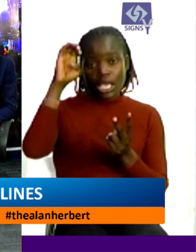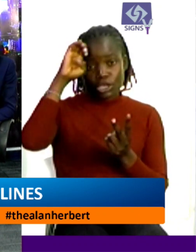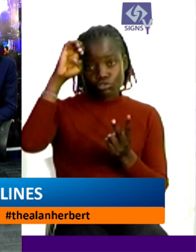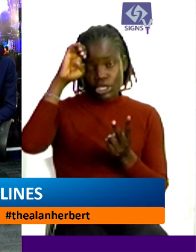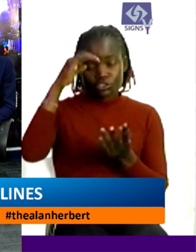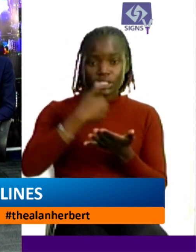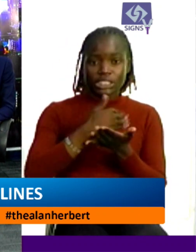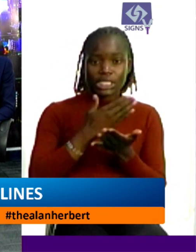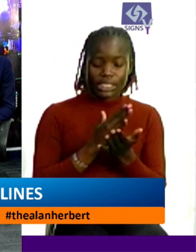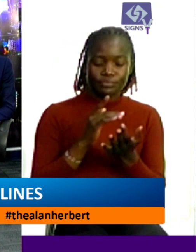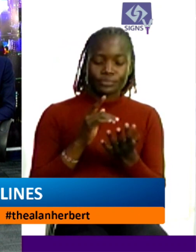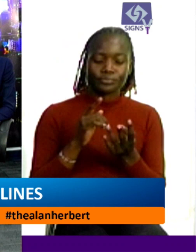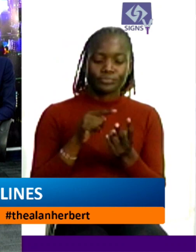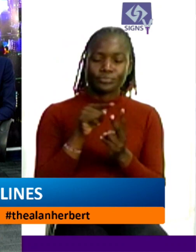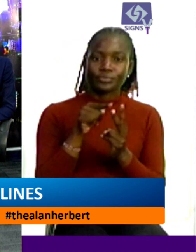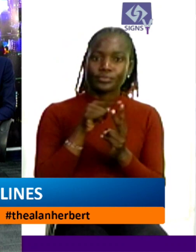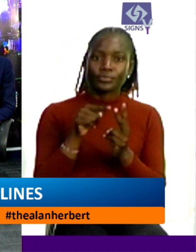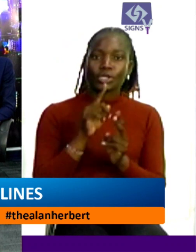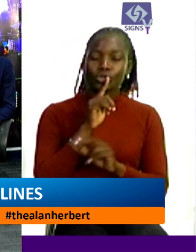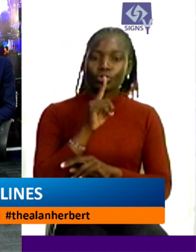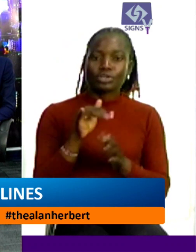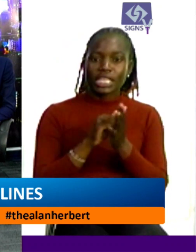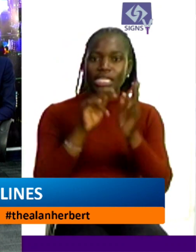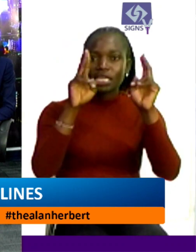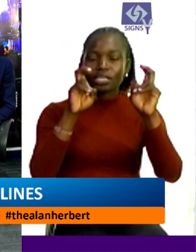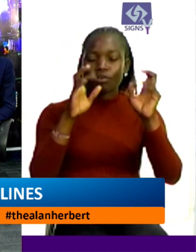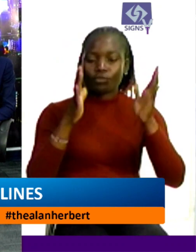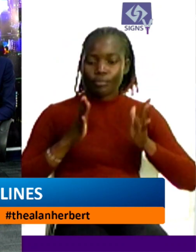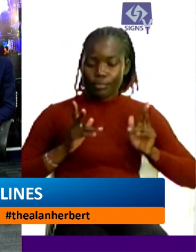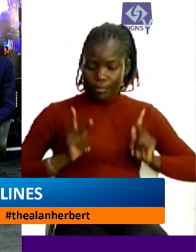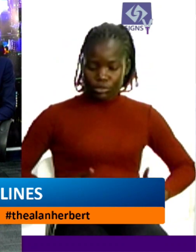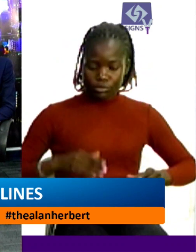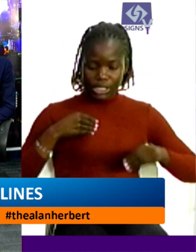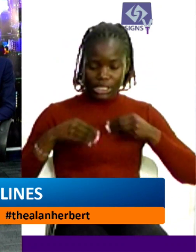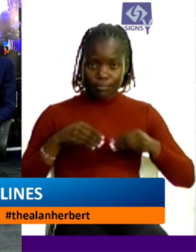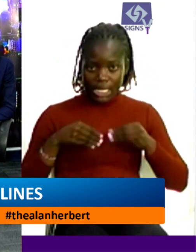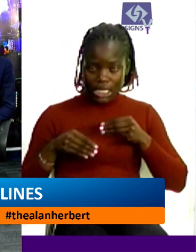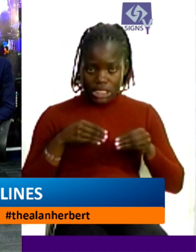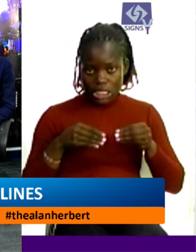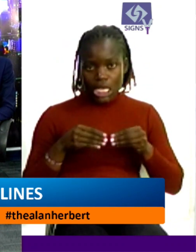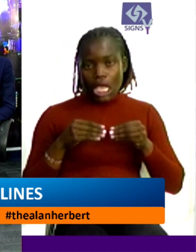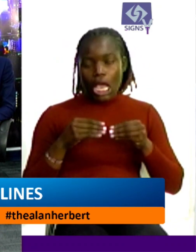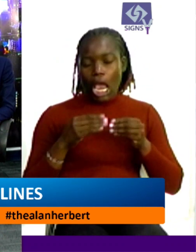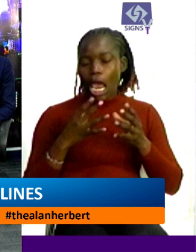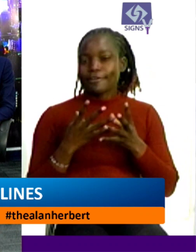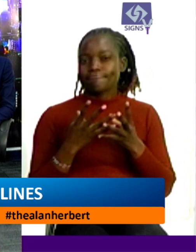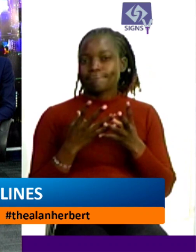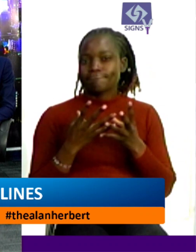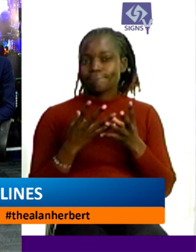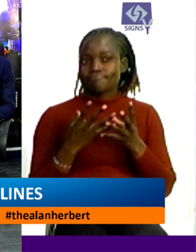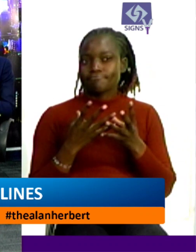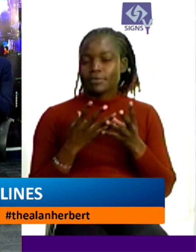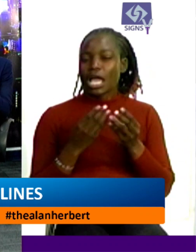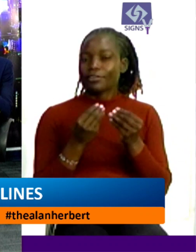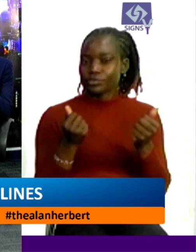sector, to make sure that the issues of the disability community are catered for across all. So we shouldn't